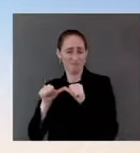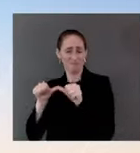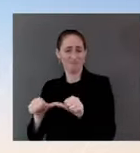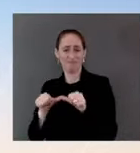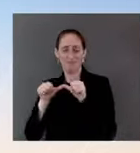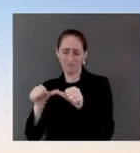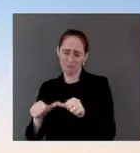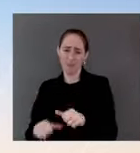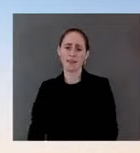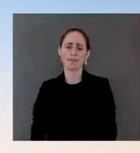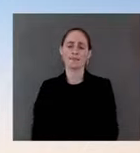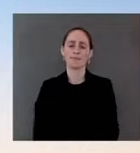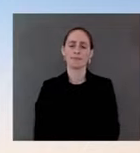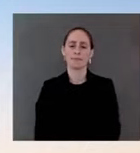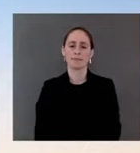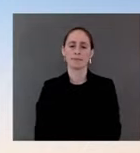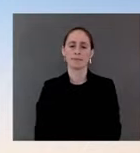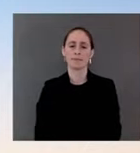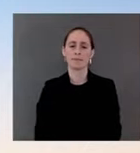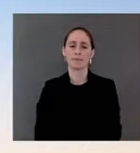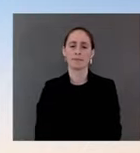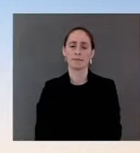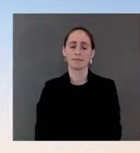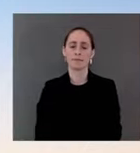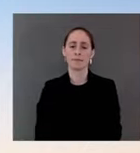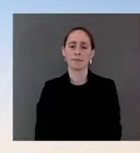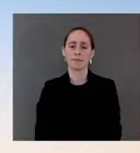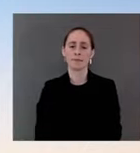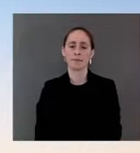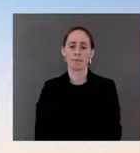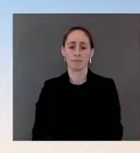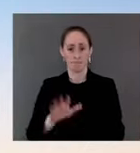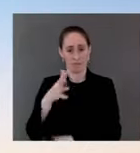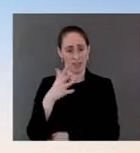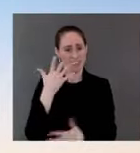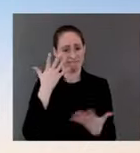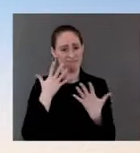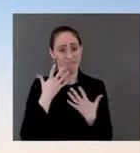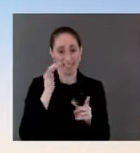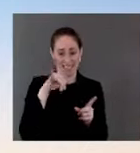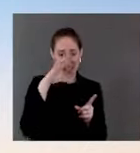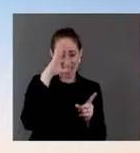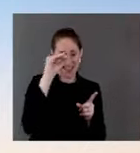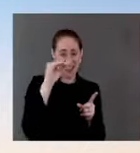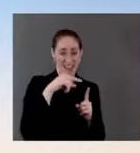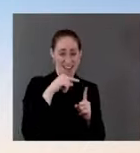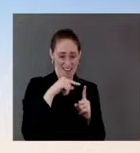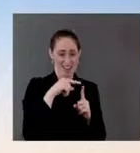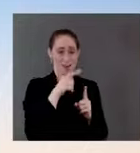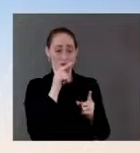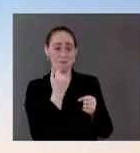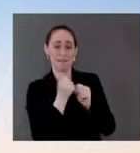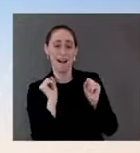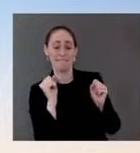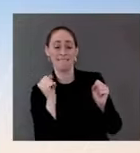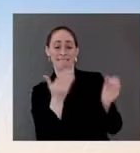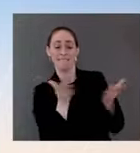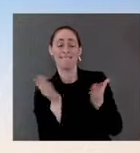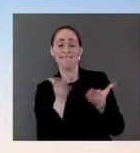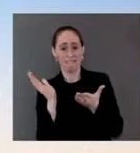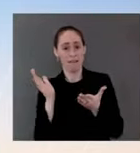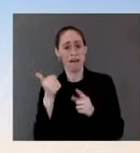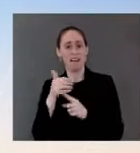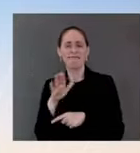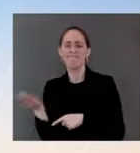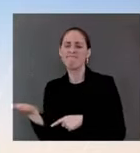his teammates. Also being awarded a Medal of Honor is Sergeant First Class Christopher Solis, who will receive the